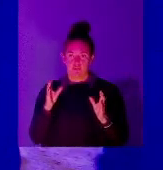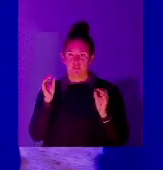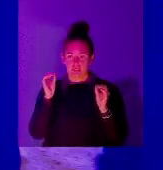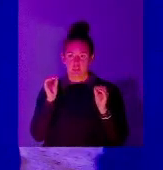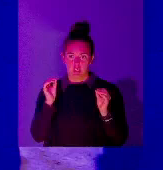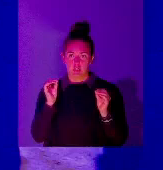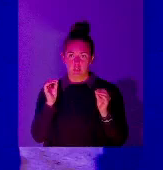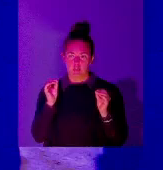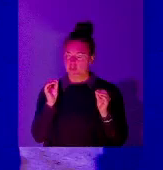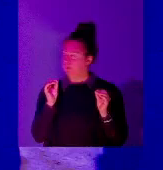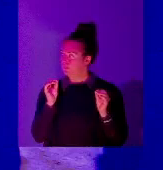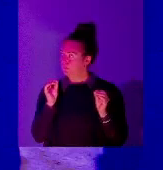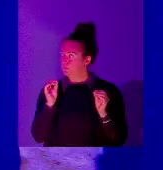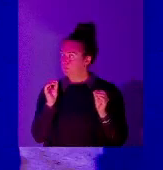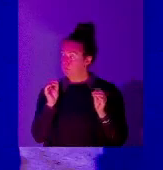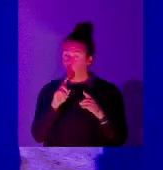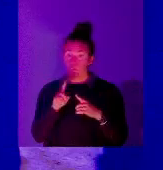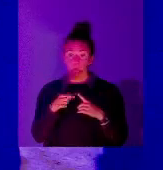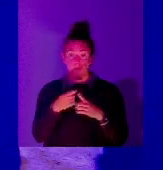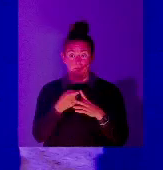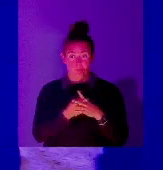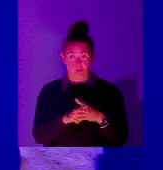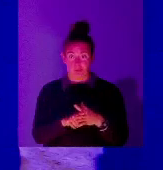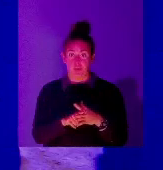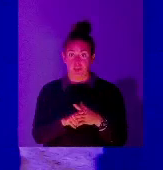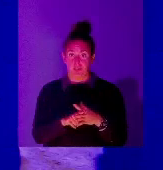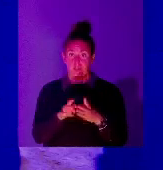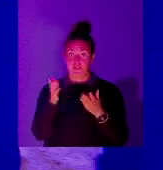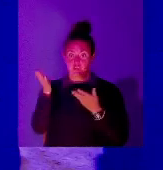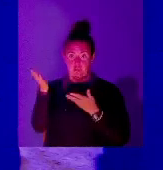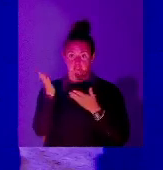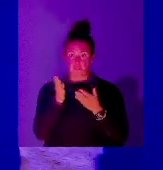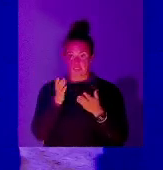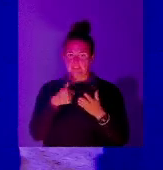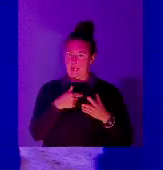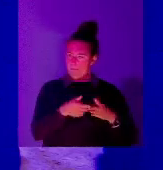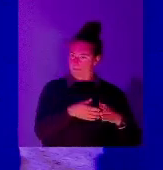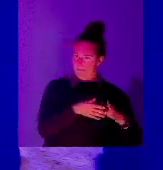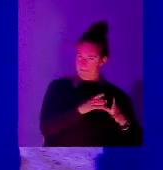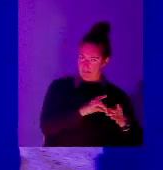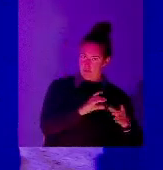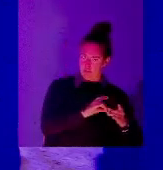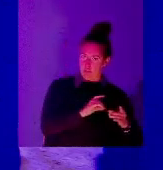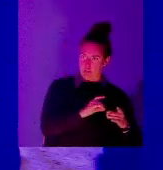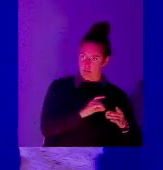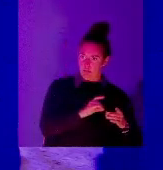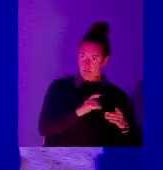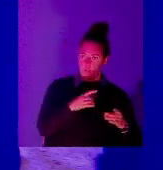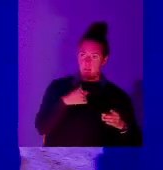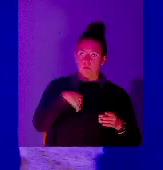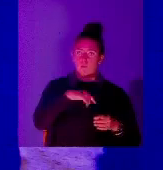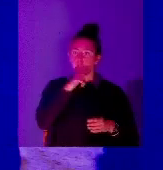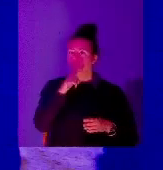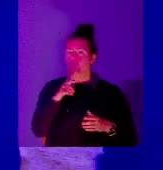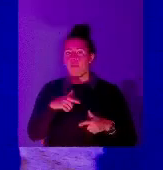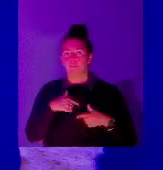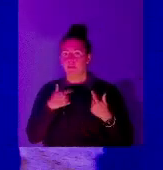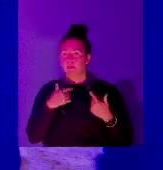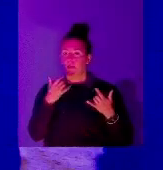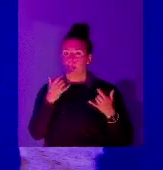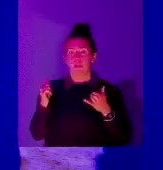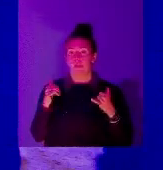When we started the service, I mentioned that we are not living in a playground. We are living in a